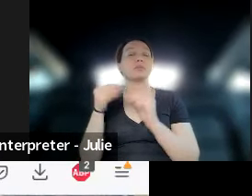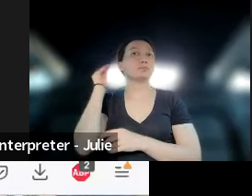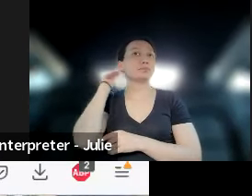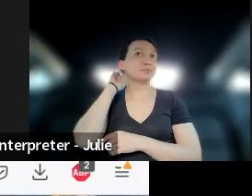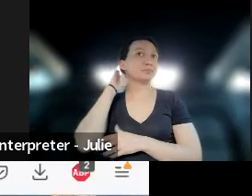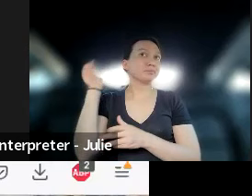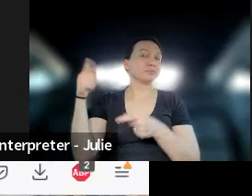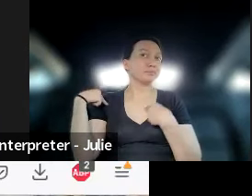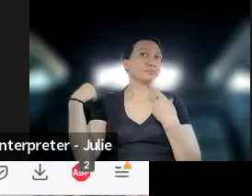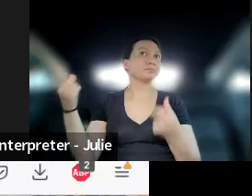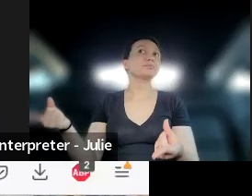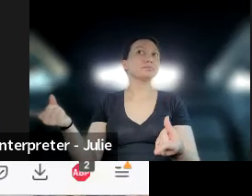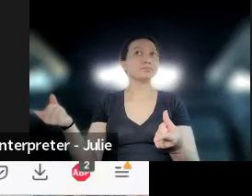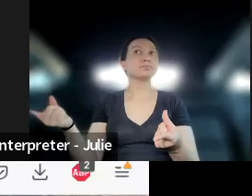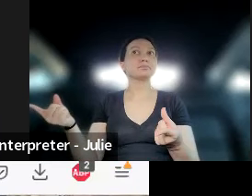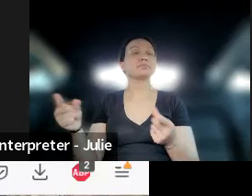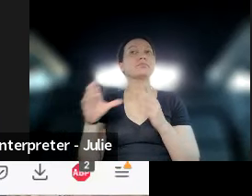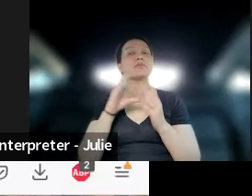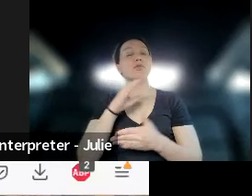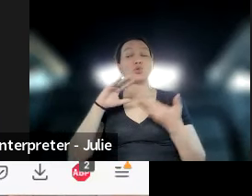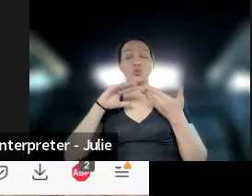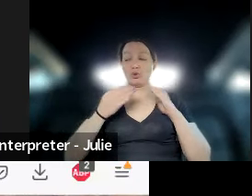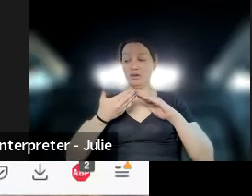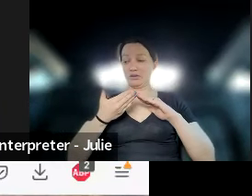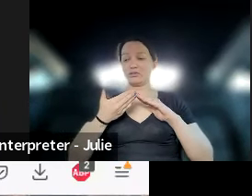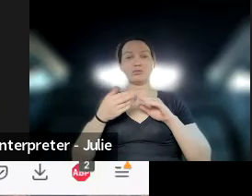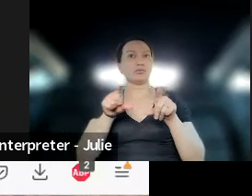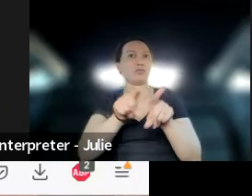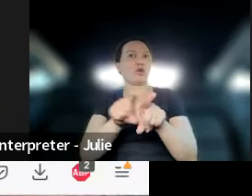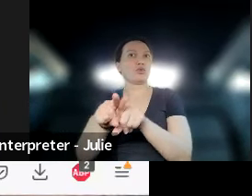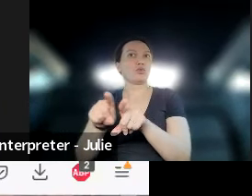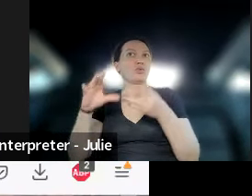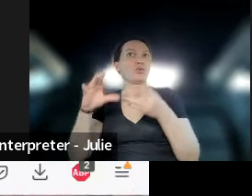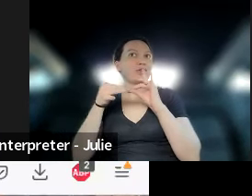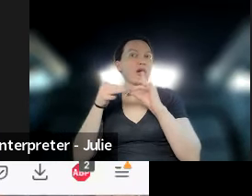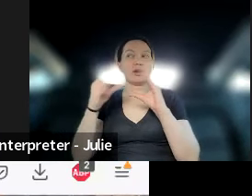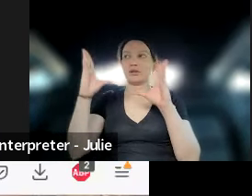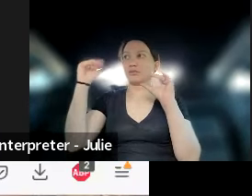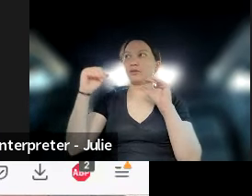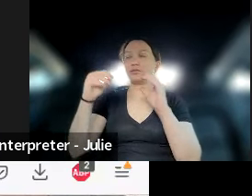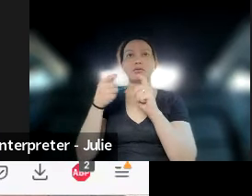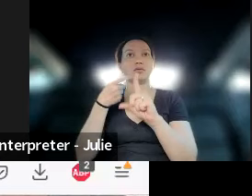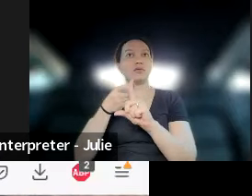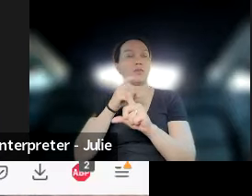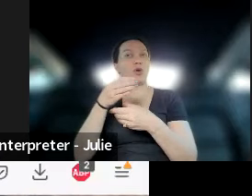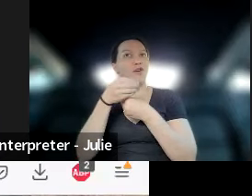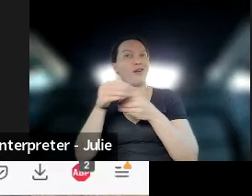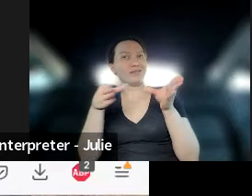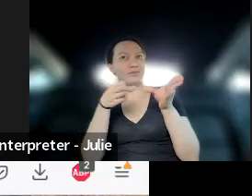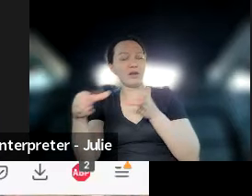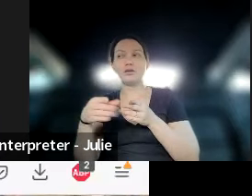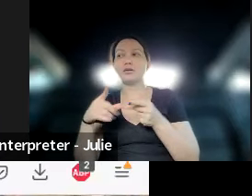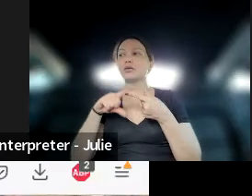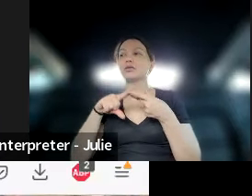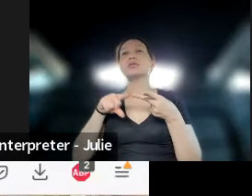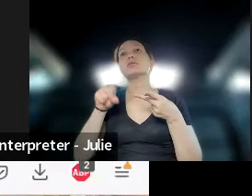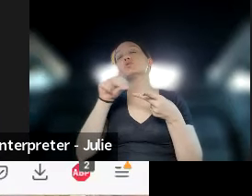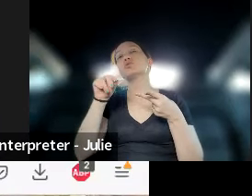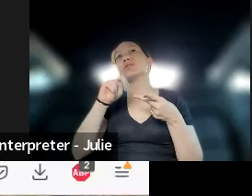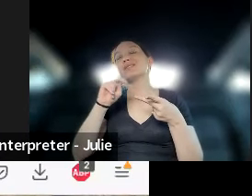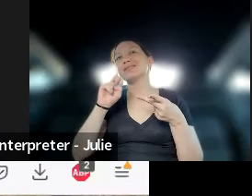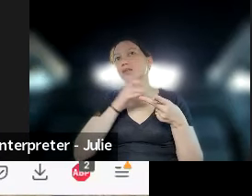far from the community, as well as comments that we expect to get from the Office of Planning and from the Zoning Commission at set